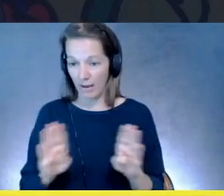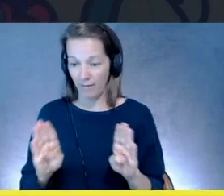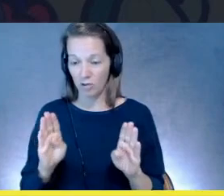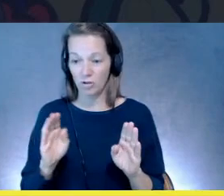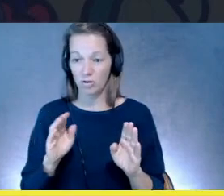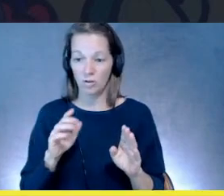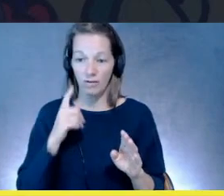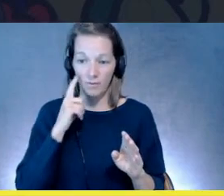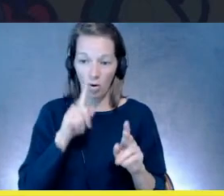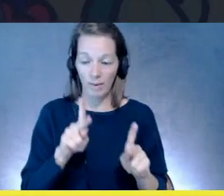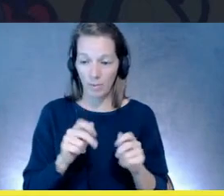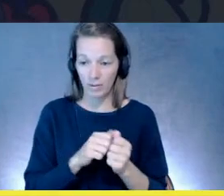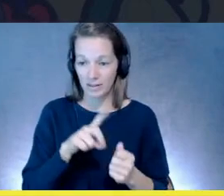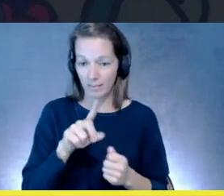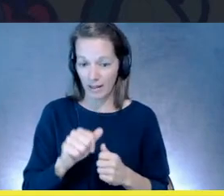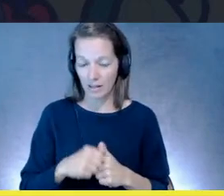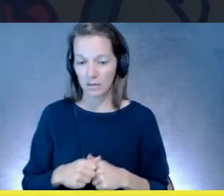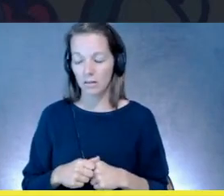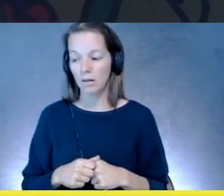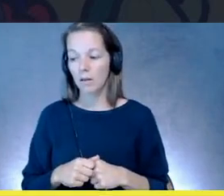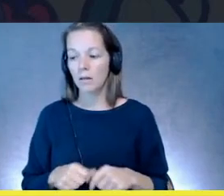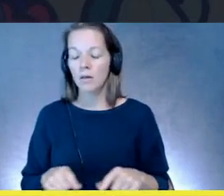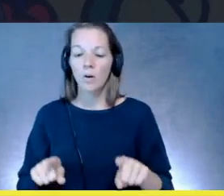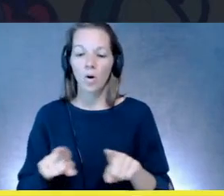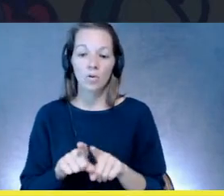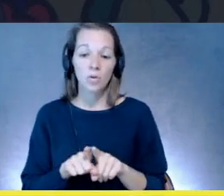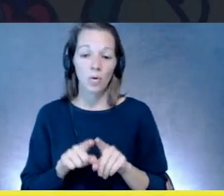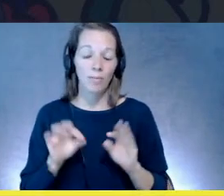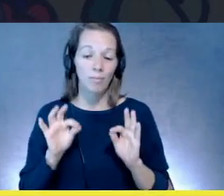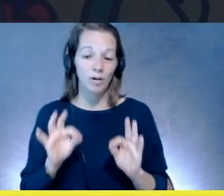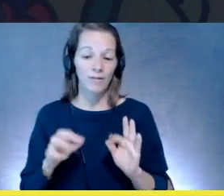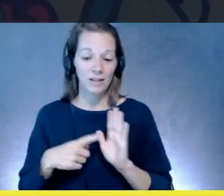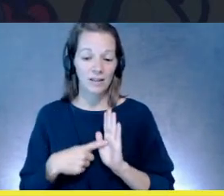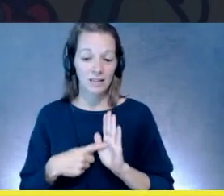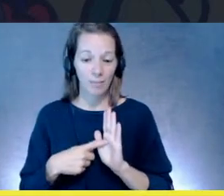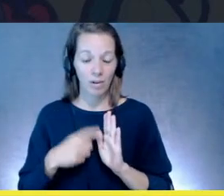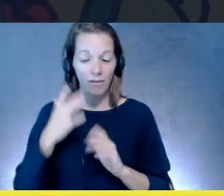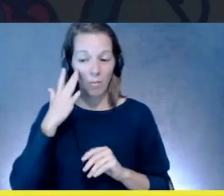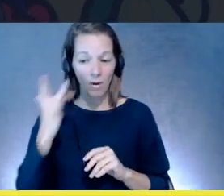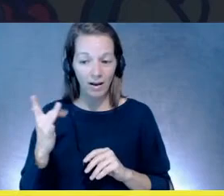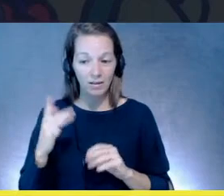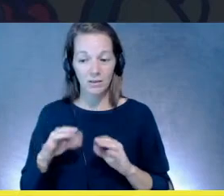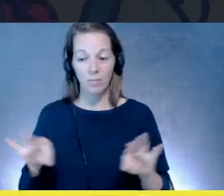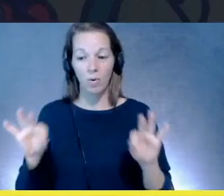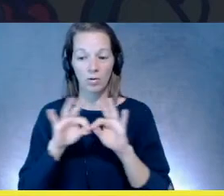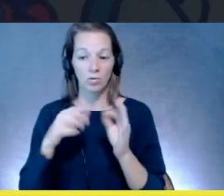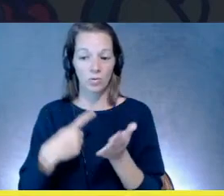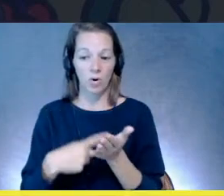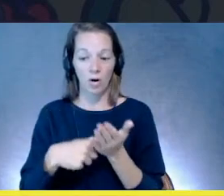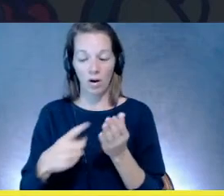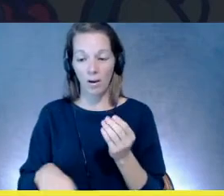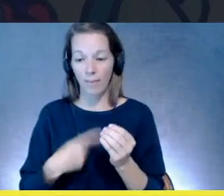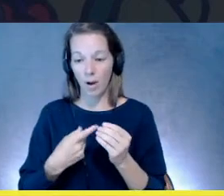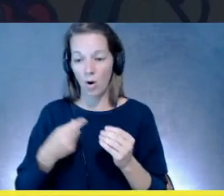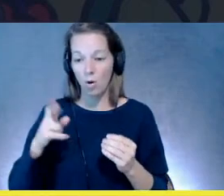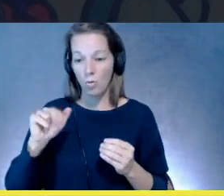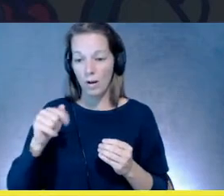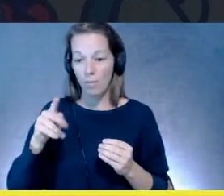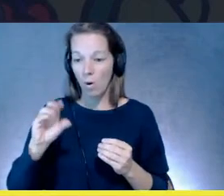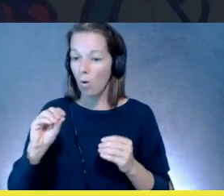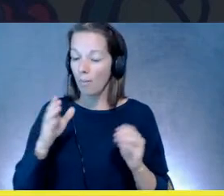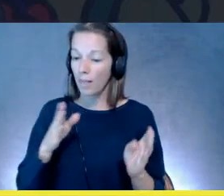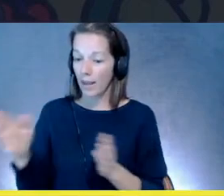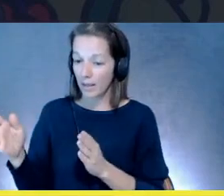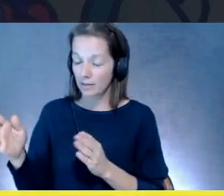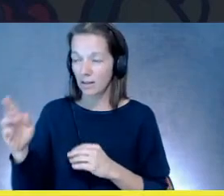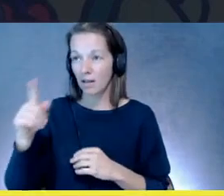disabilities. This is also a perfect example of why it's important to talk about reproductive plans. Because if it